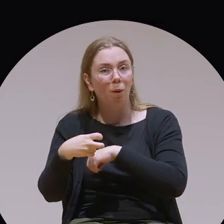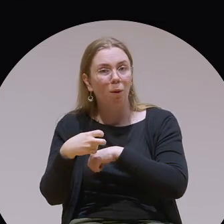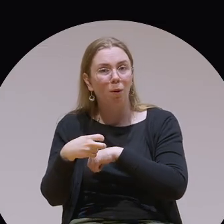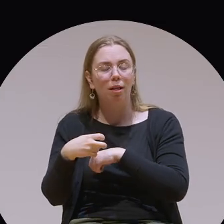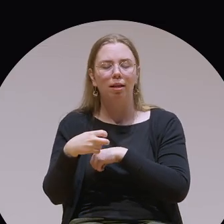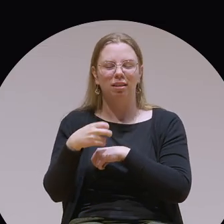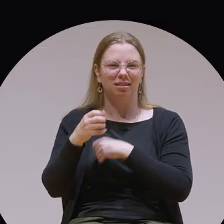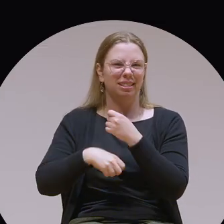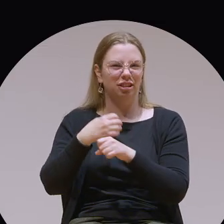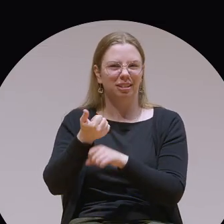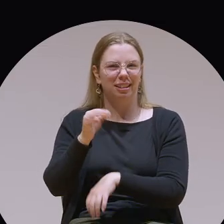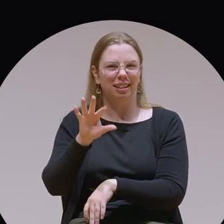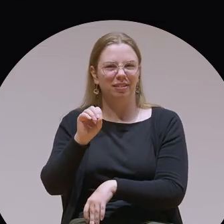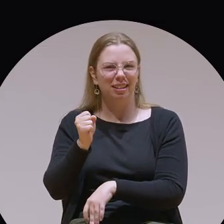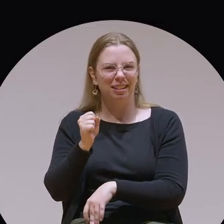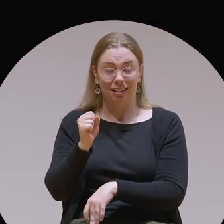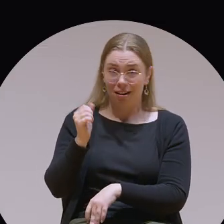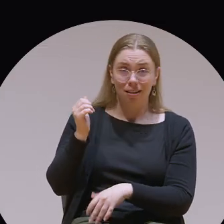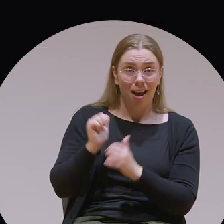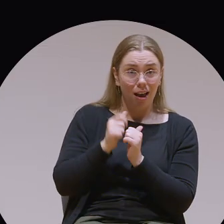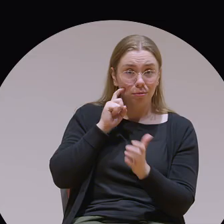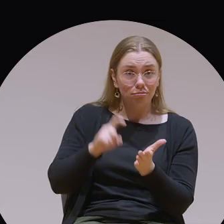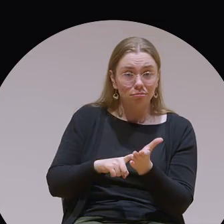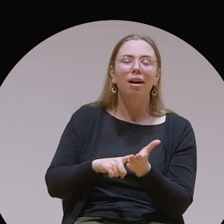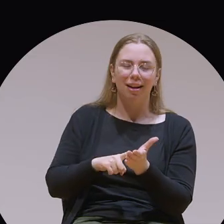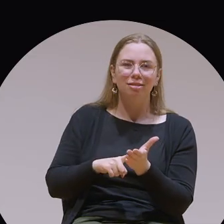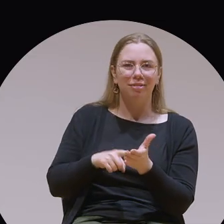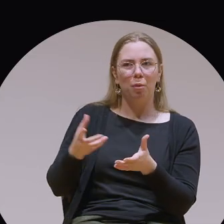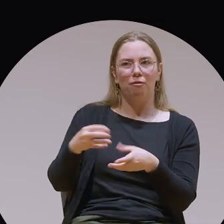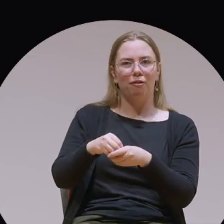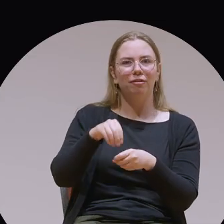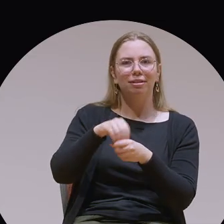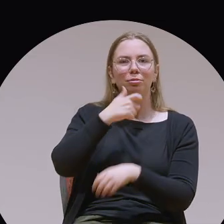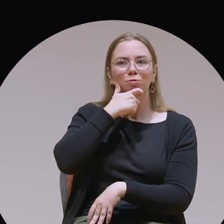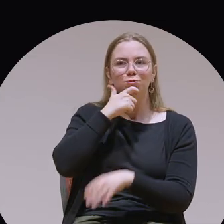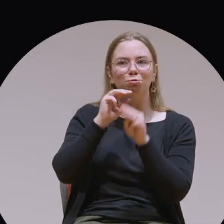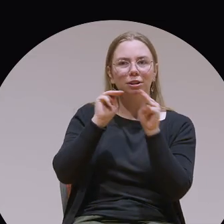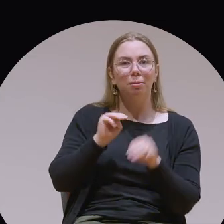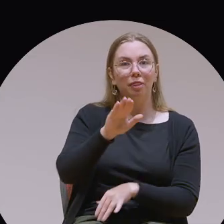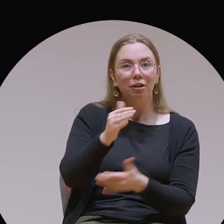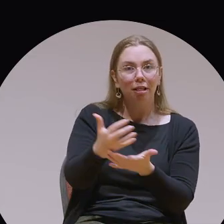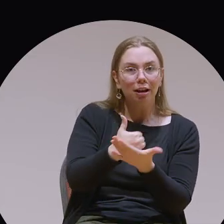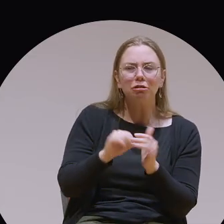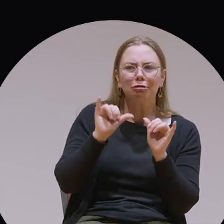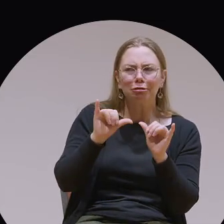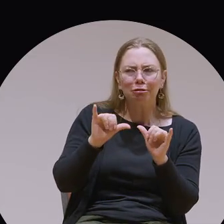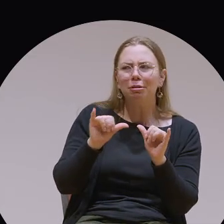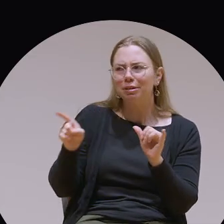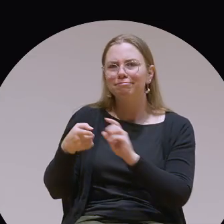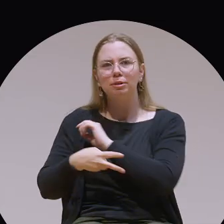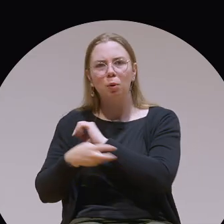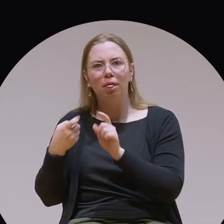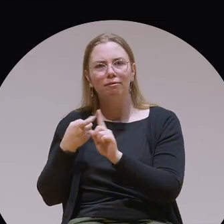that because they were actually part of the British Museum collection, and the British Museum had repatriated them to Nigeria in the early 50s,